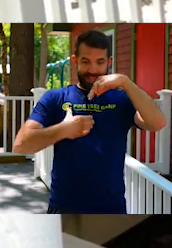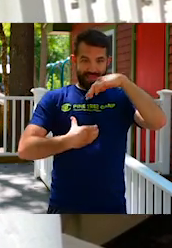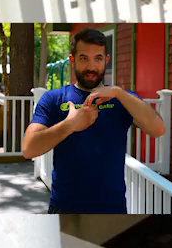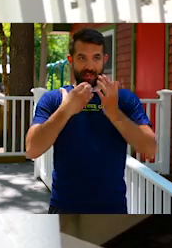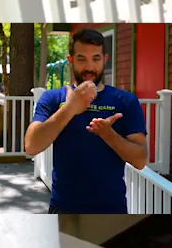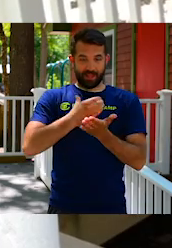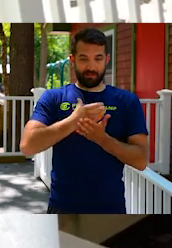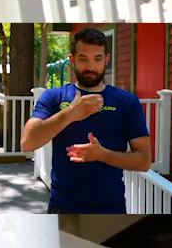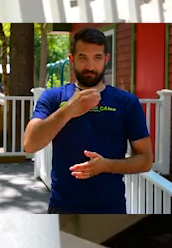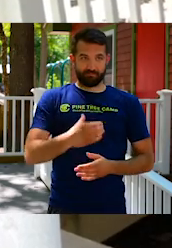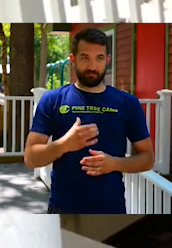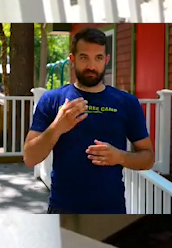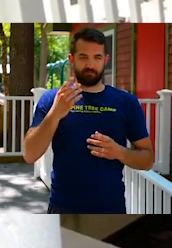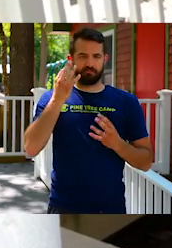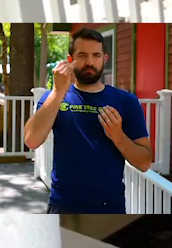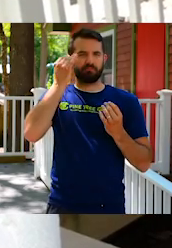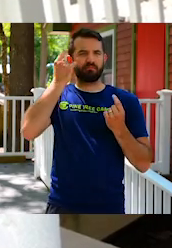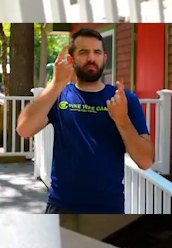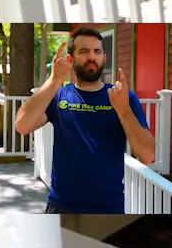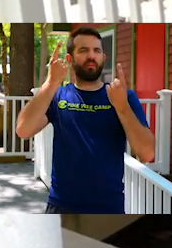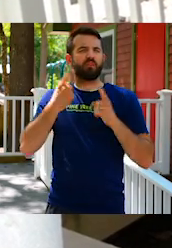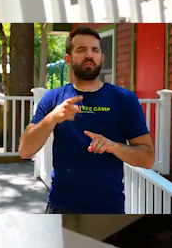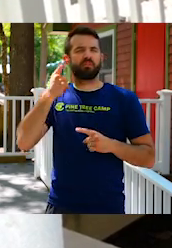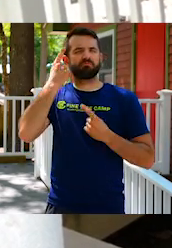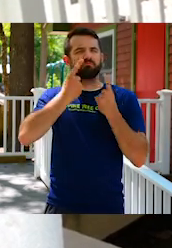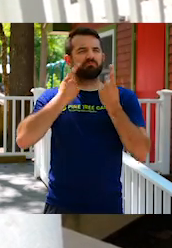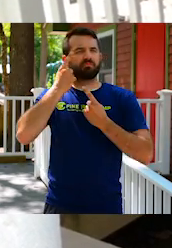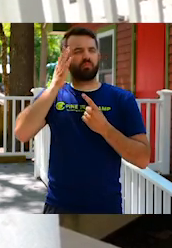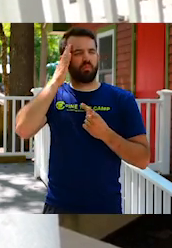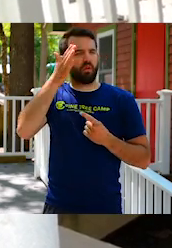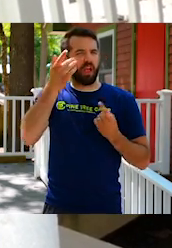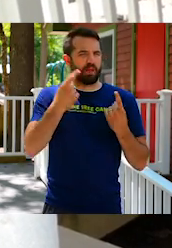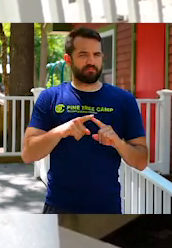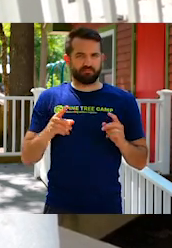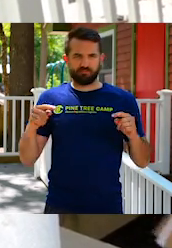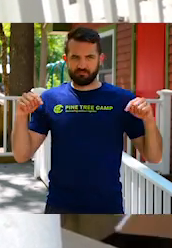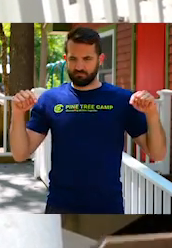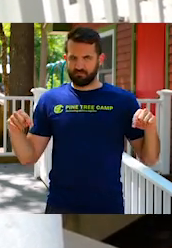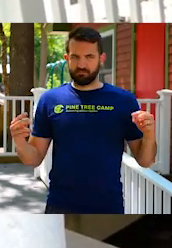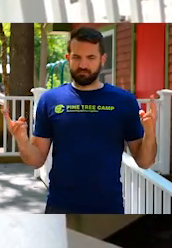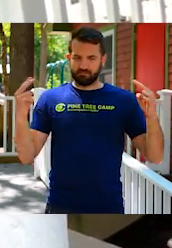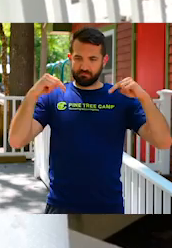and you can draw what you think is going to happen, or you can also write about it, or you can even talk with someone at home.